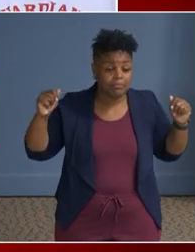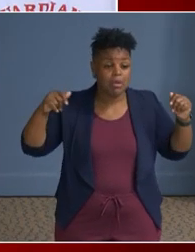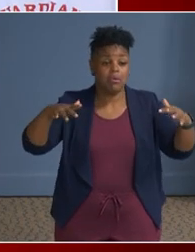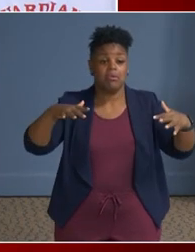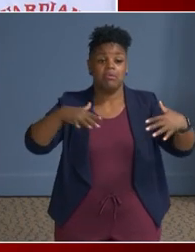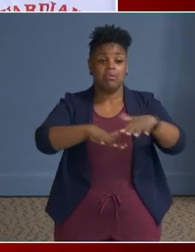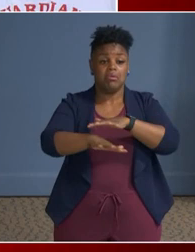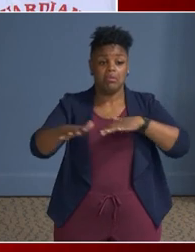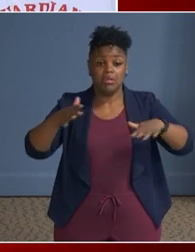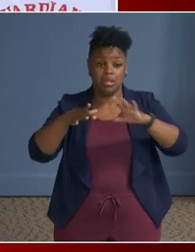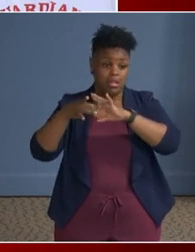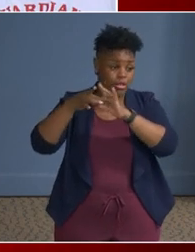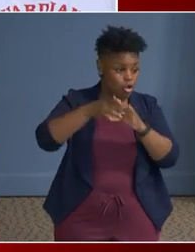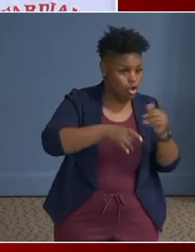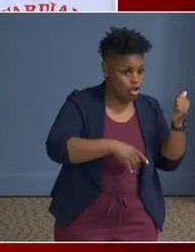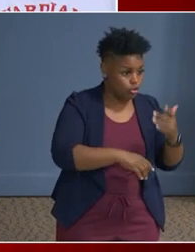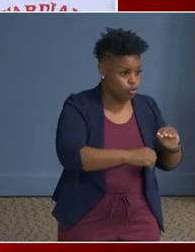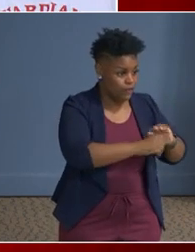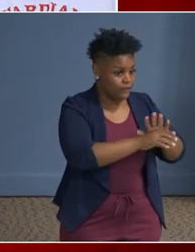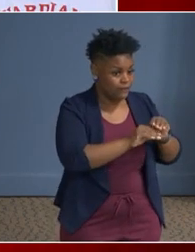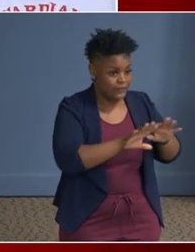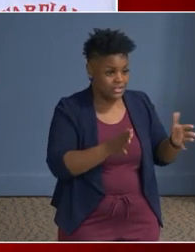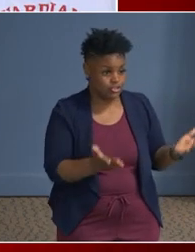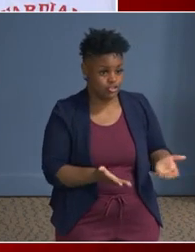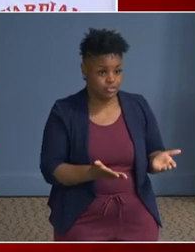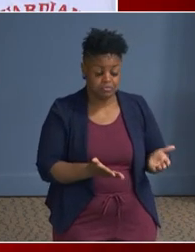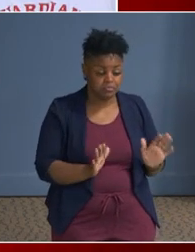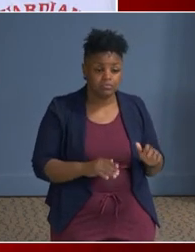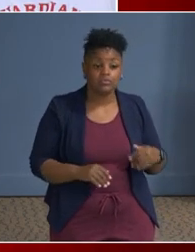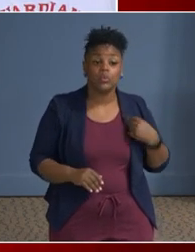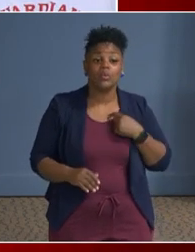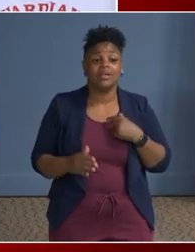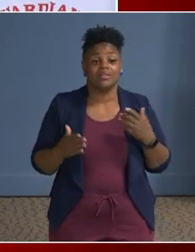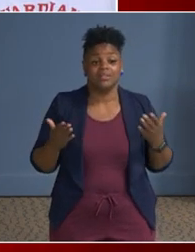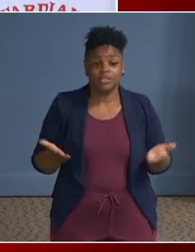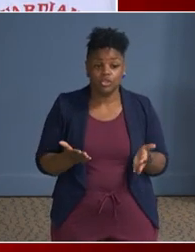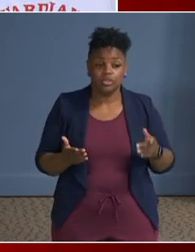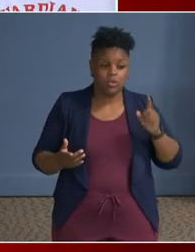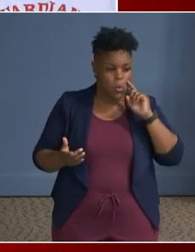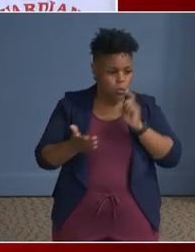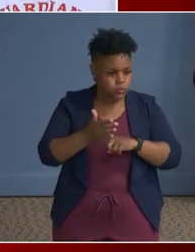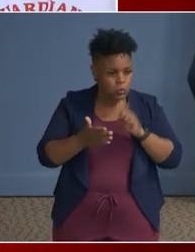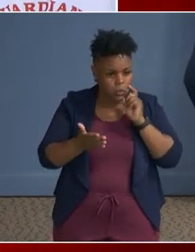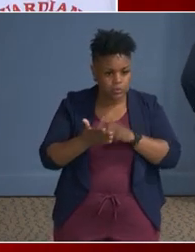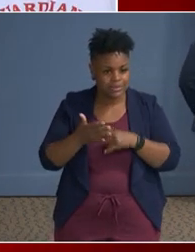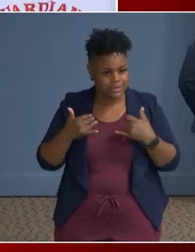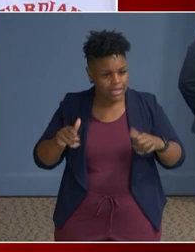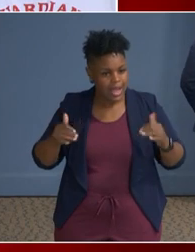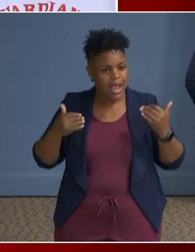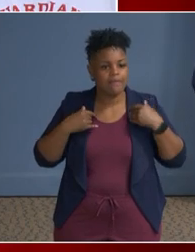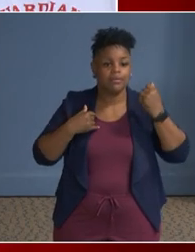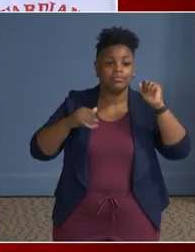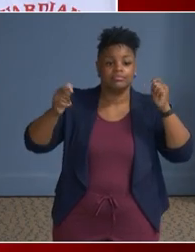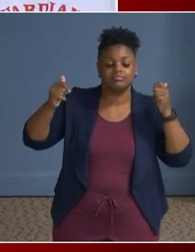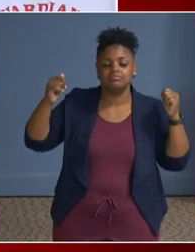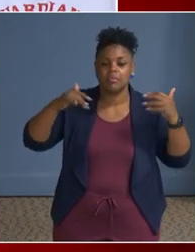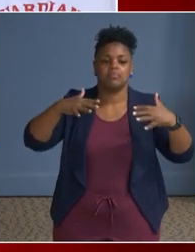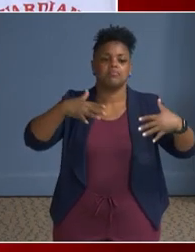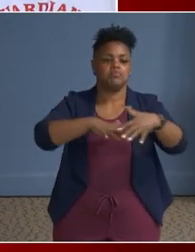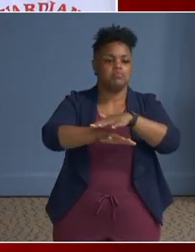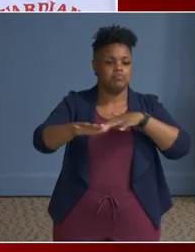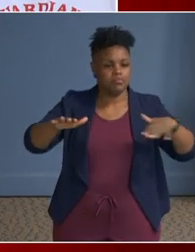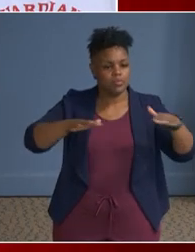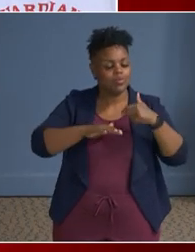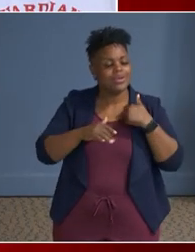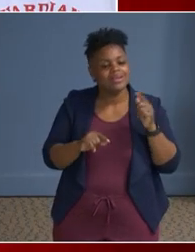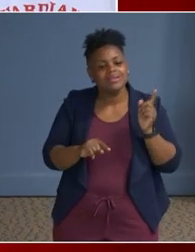mayor has highlighted, we continue to have mass gatherings, so it does not allow us to exclude mass gatherings as a potential option or source